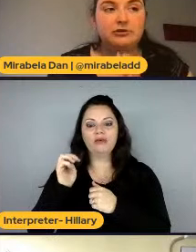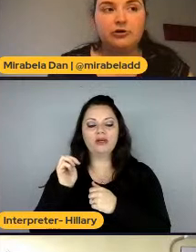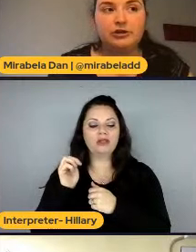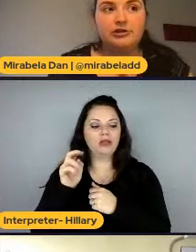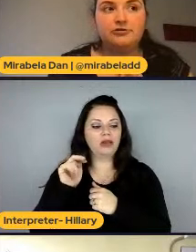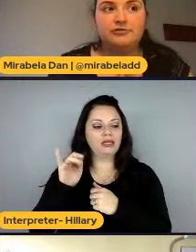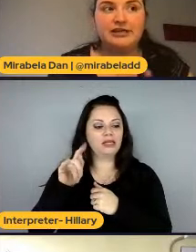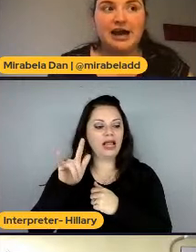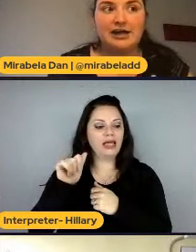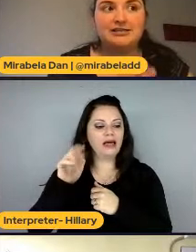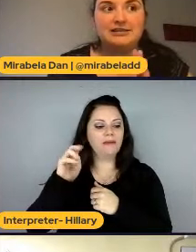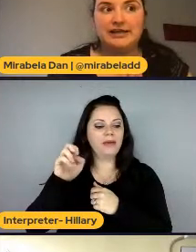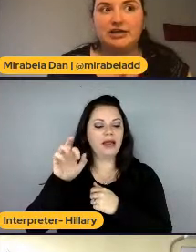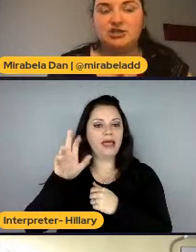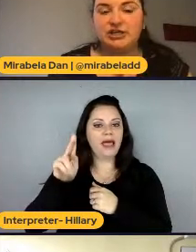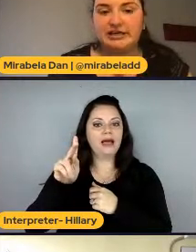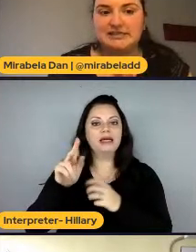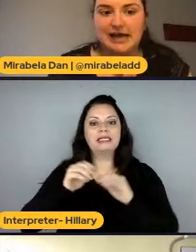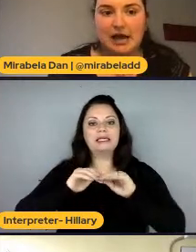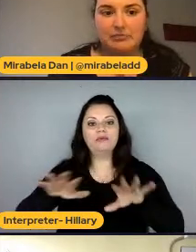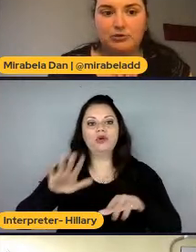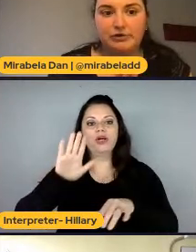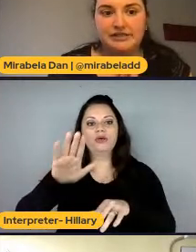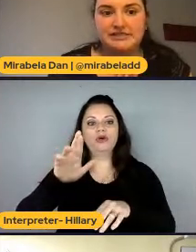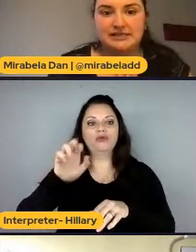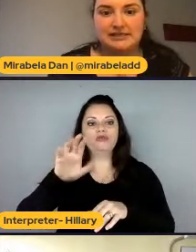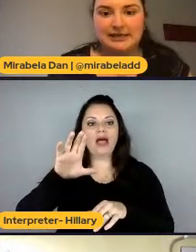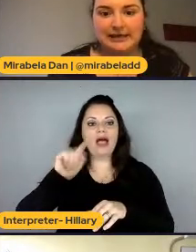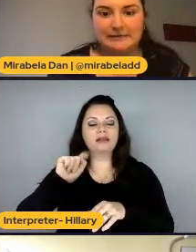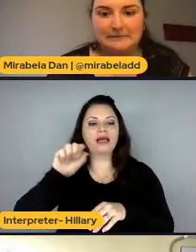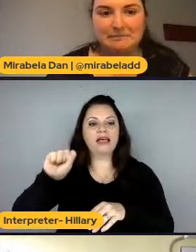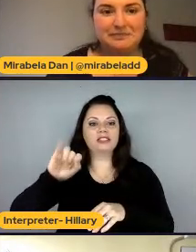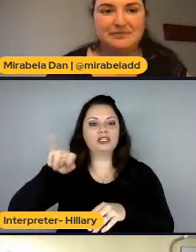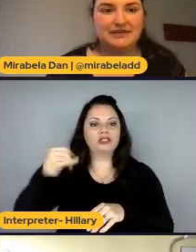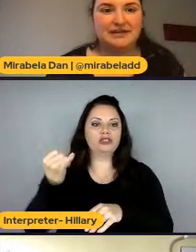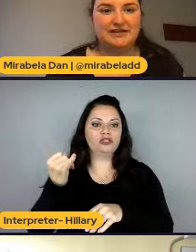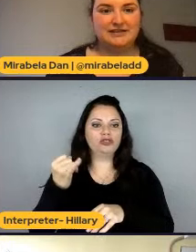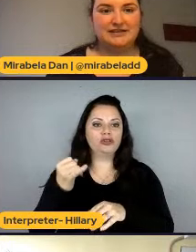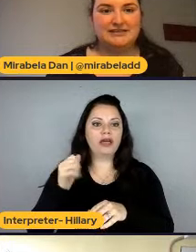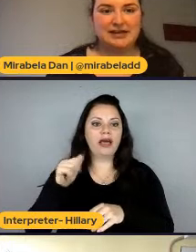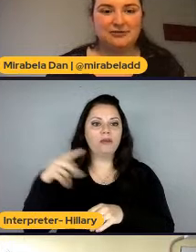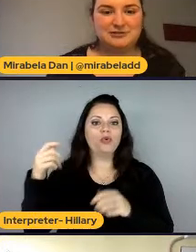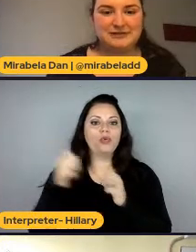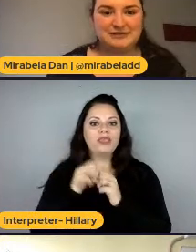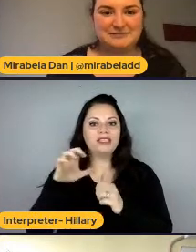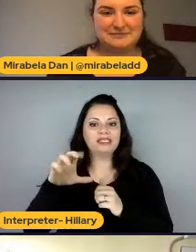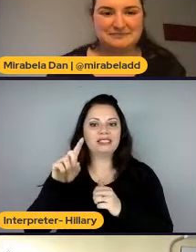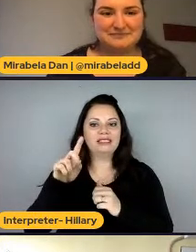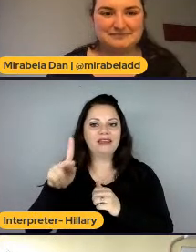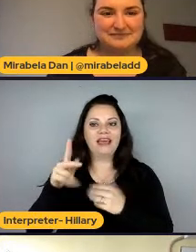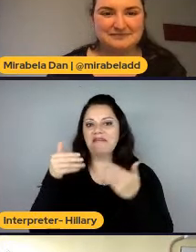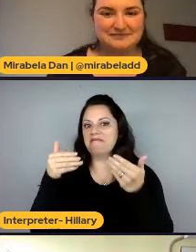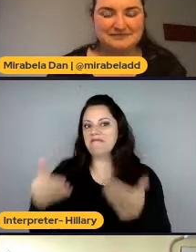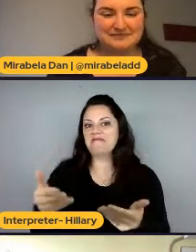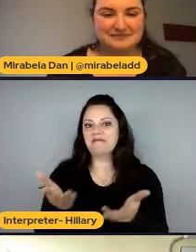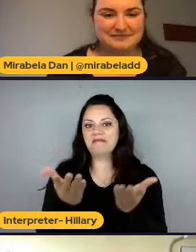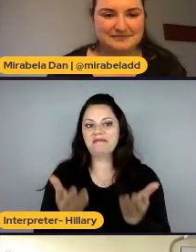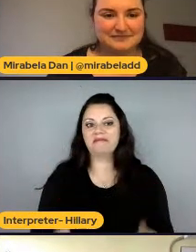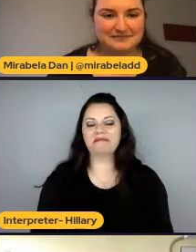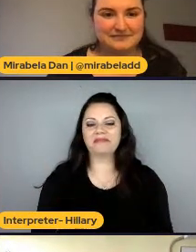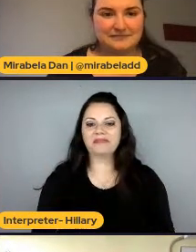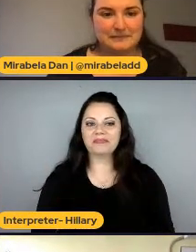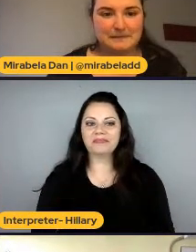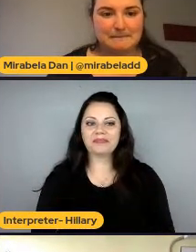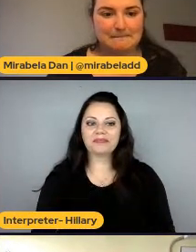on deploying your React Next.js app with CDK. Let's get on to it. My name is Natalia, and I'll